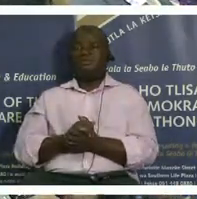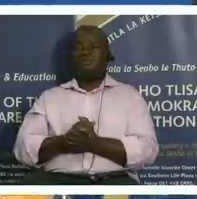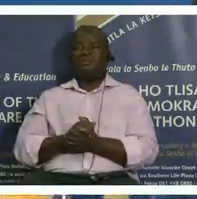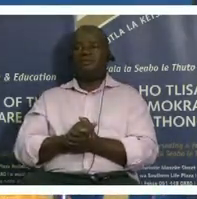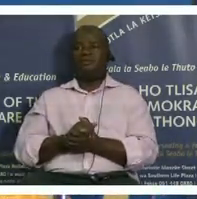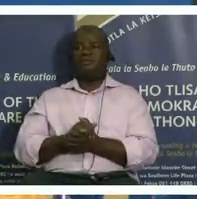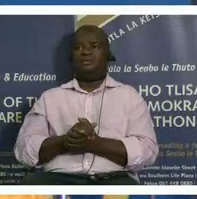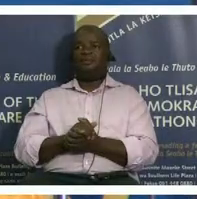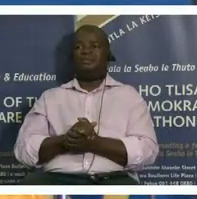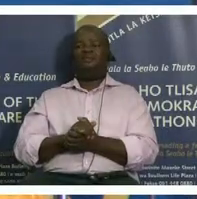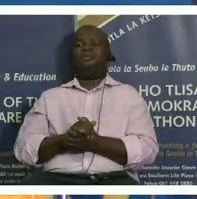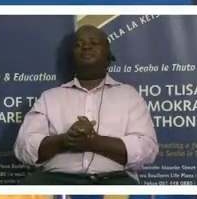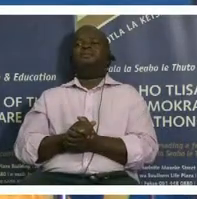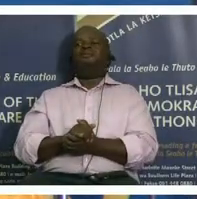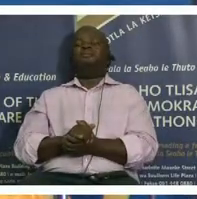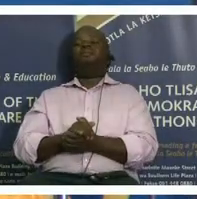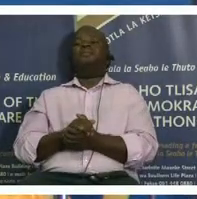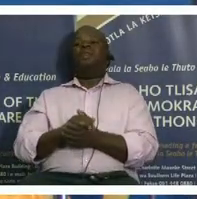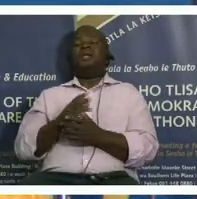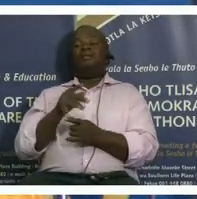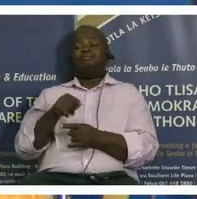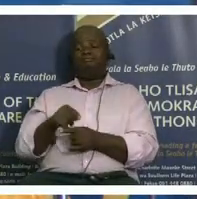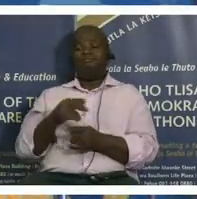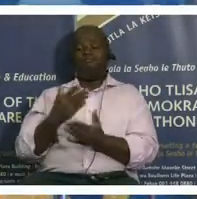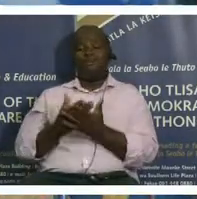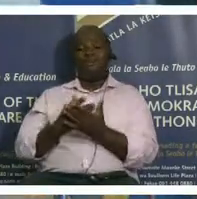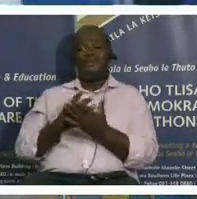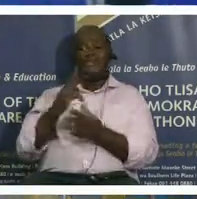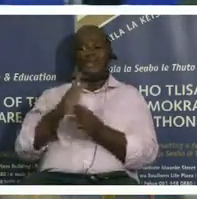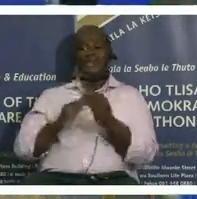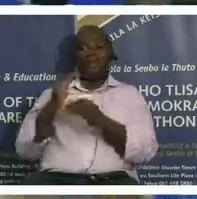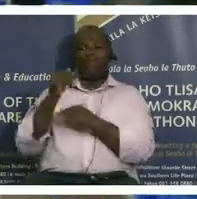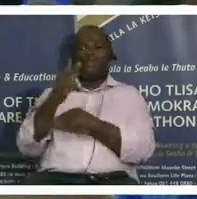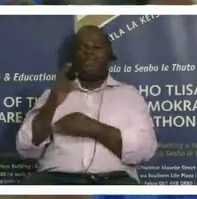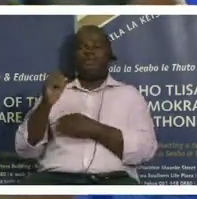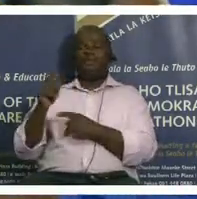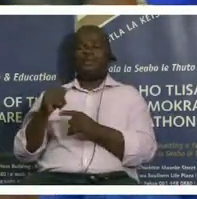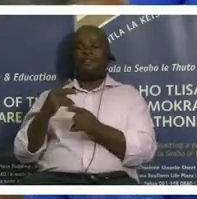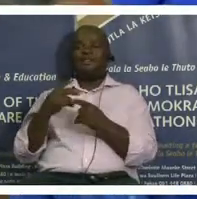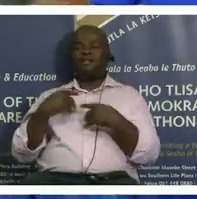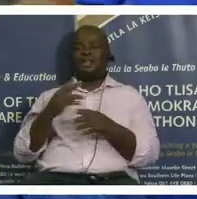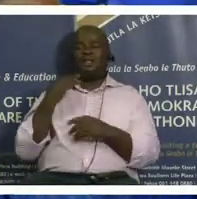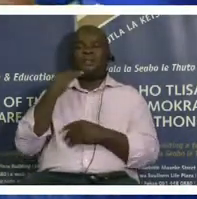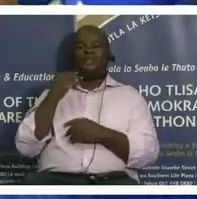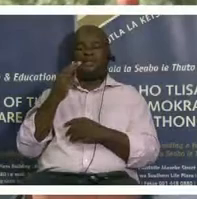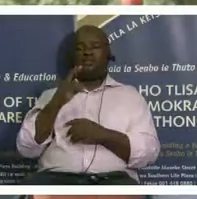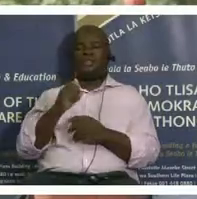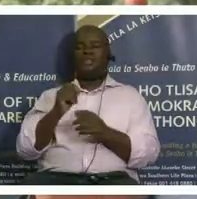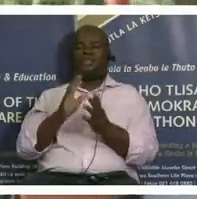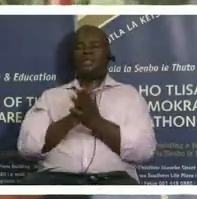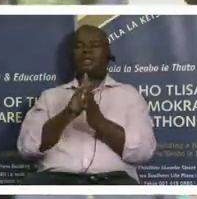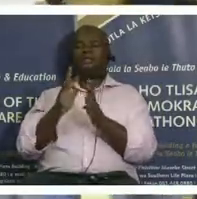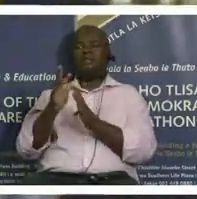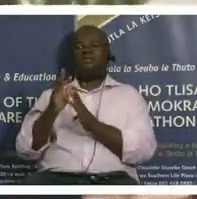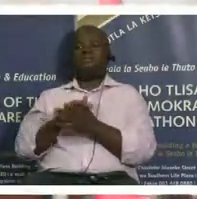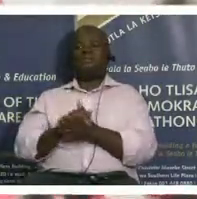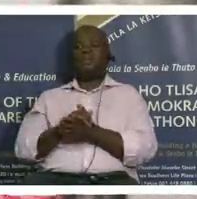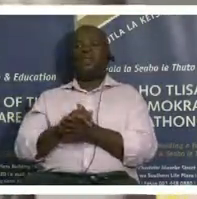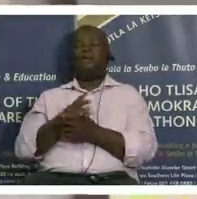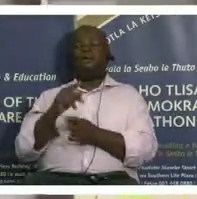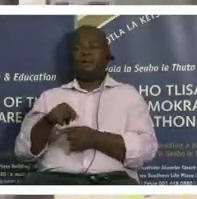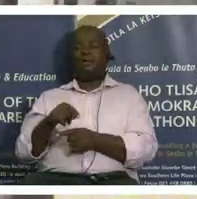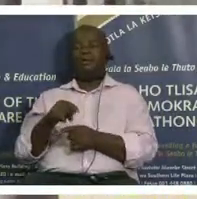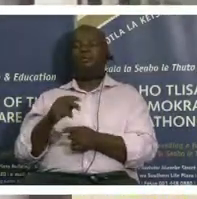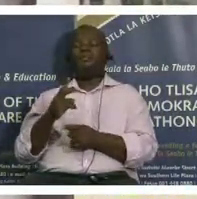We have maintained a grade 12 pass rate above 80% from 2019. We are also the top performer in